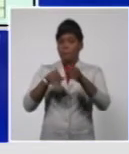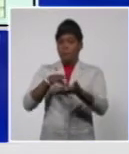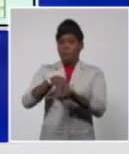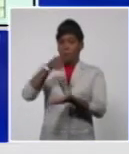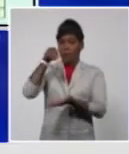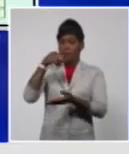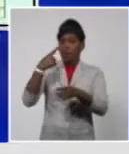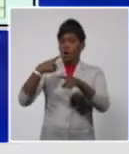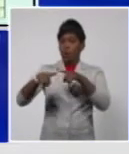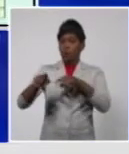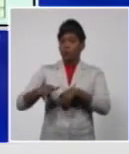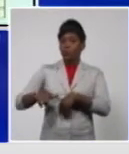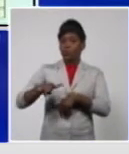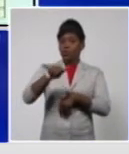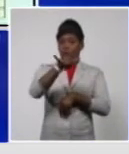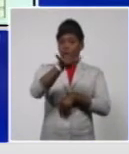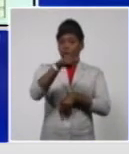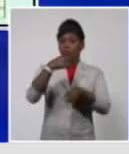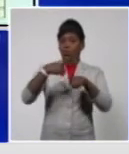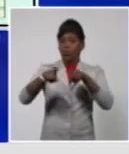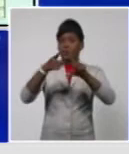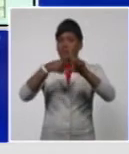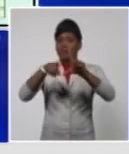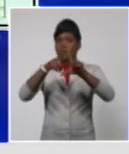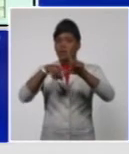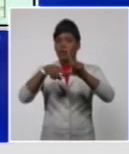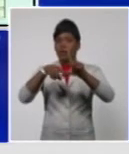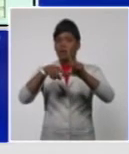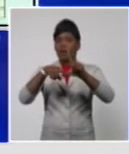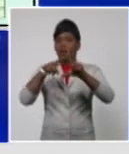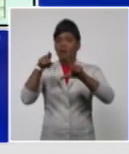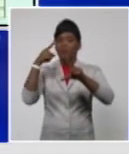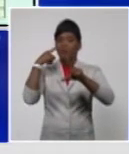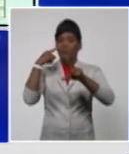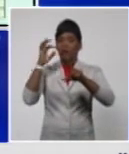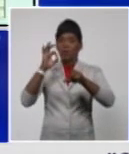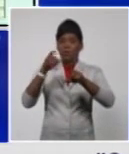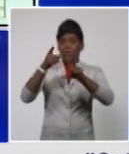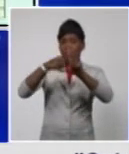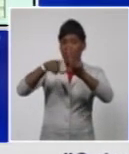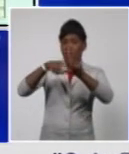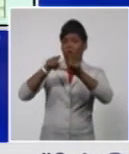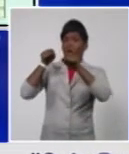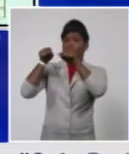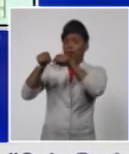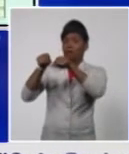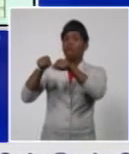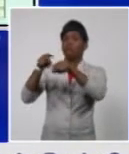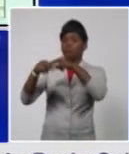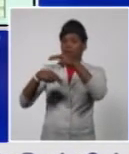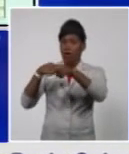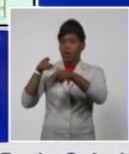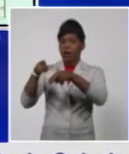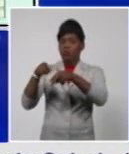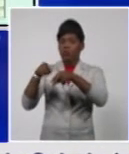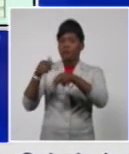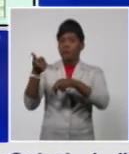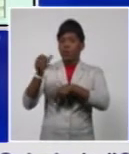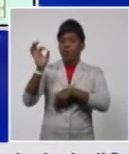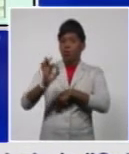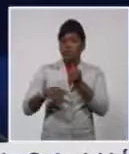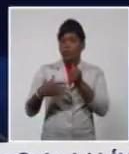4 events currently opened in Arroyo Naranjo, also in Lawton, Cerro, and